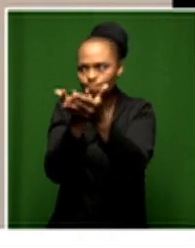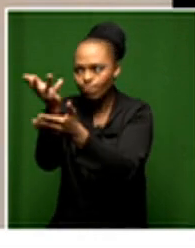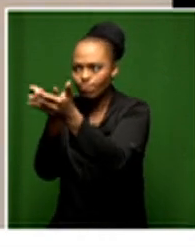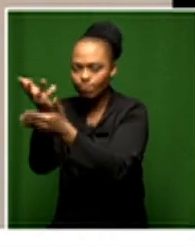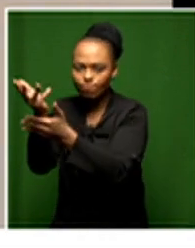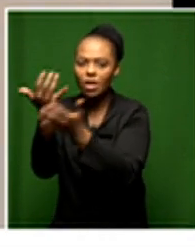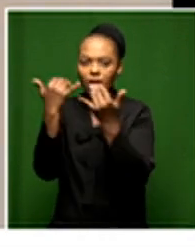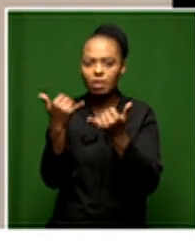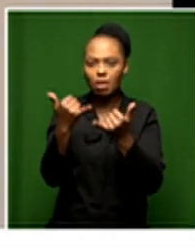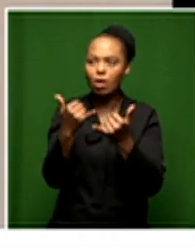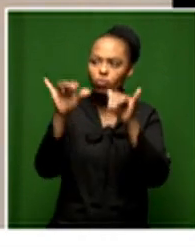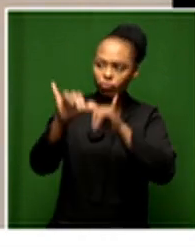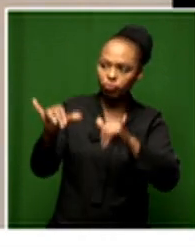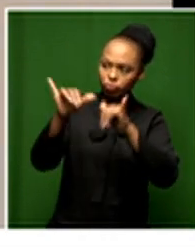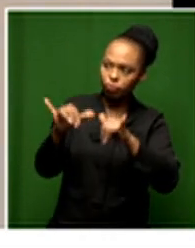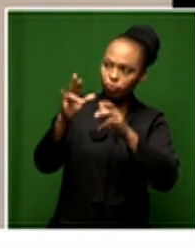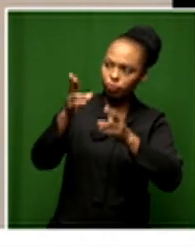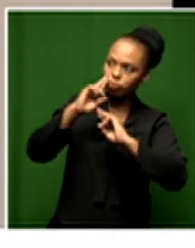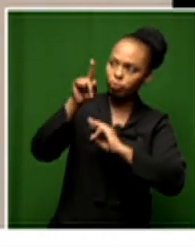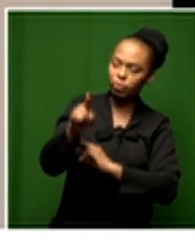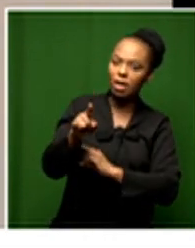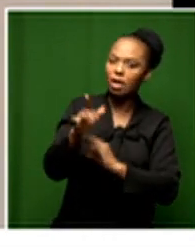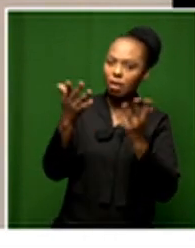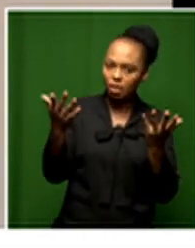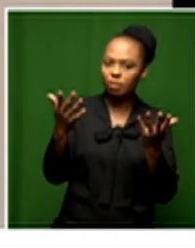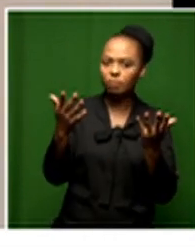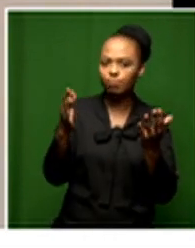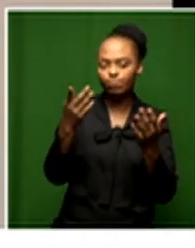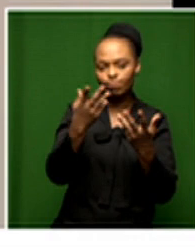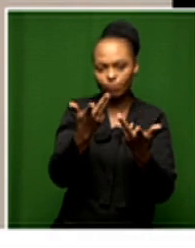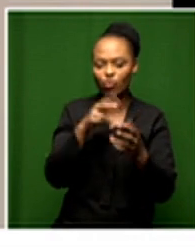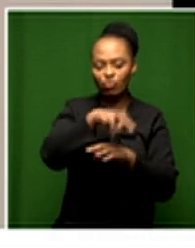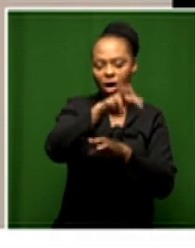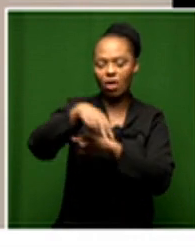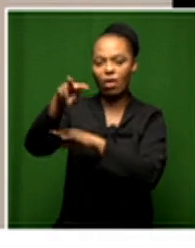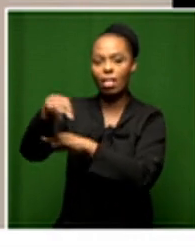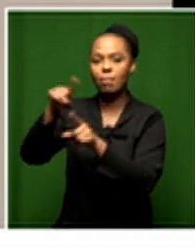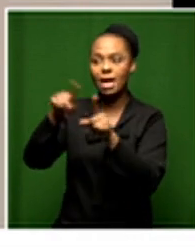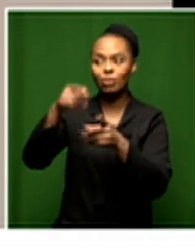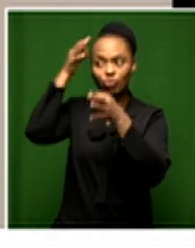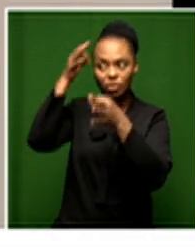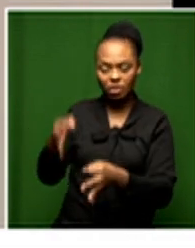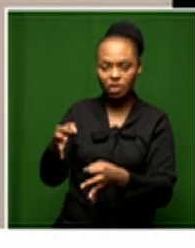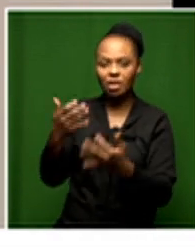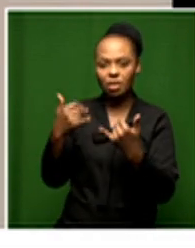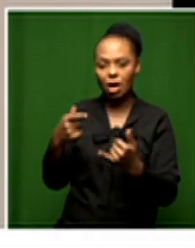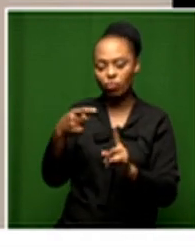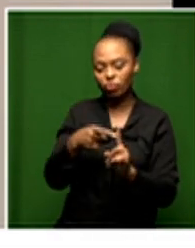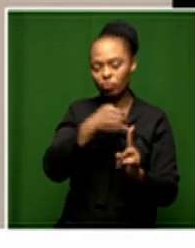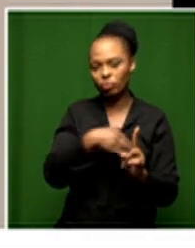more green lights to be able to travel between our two countries. The decision made by President Ramaphosa and the